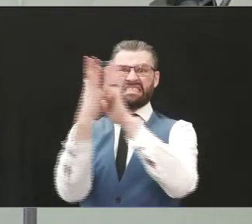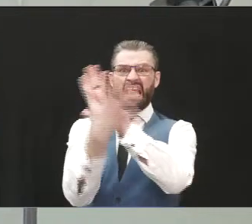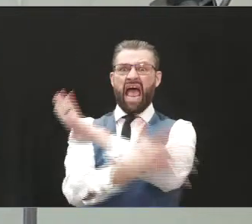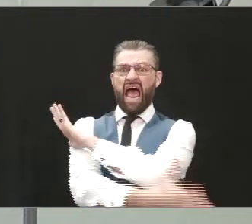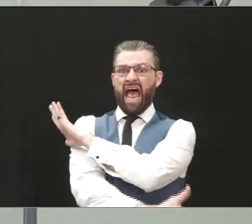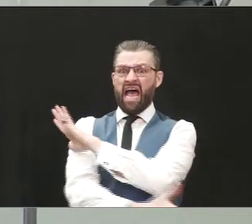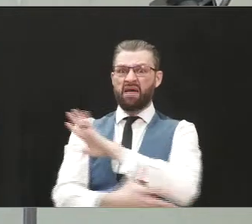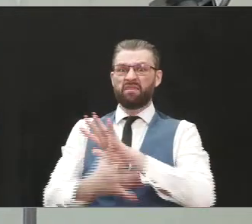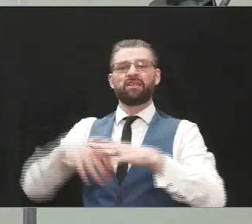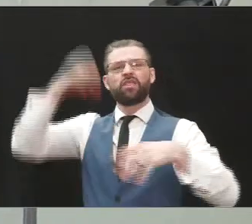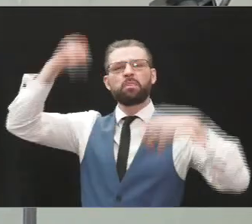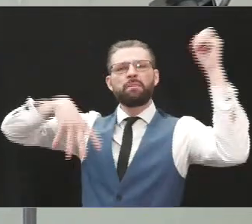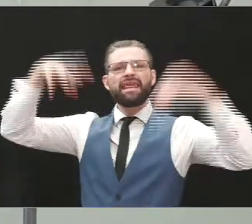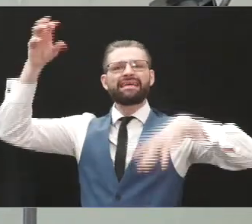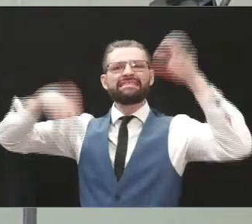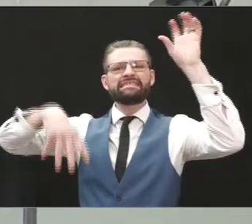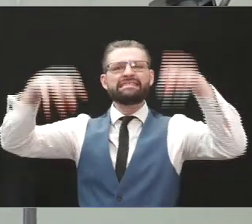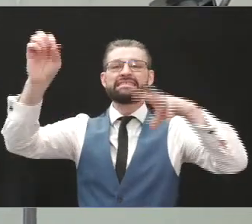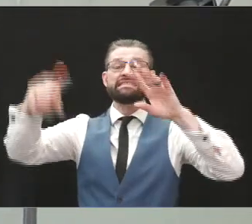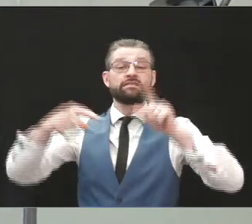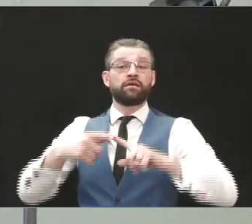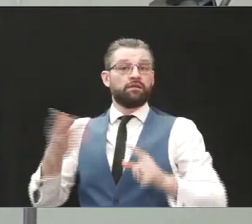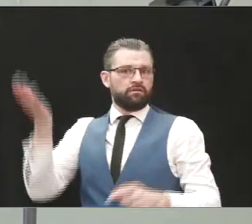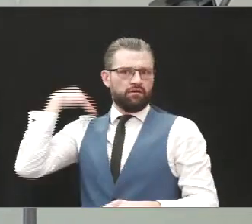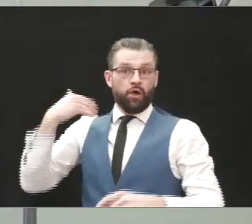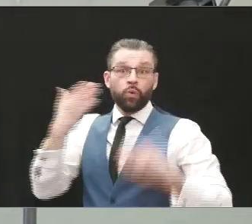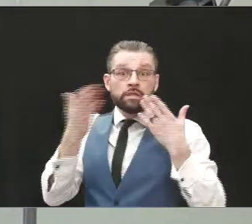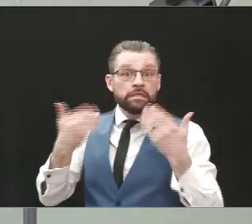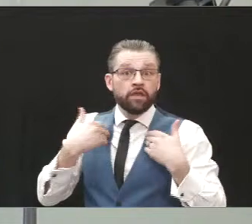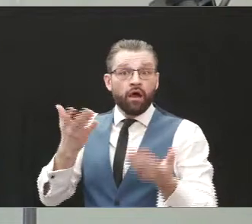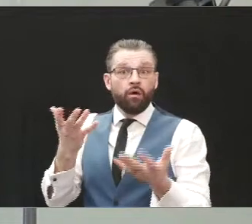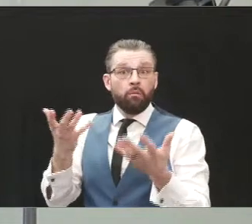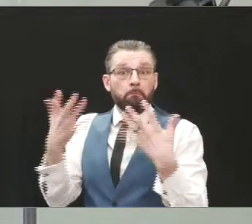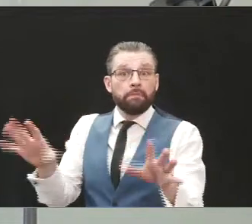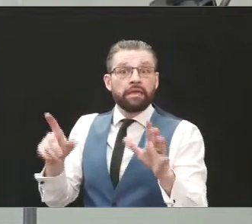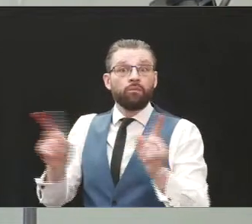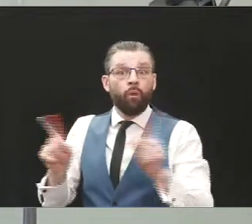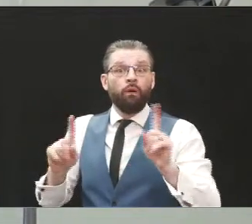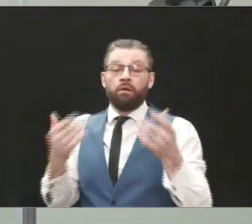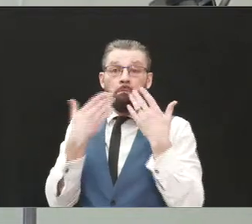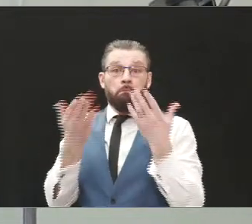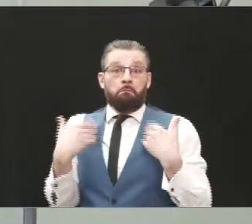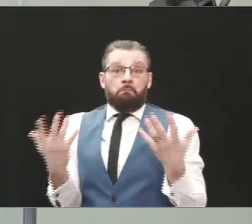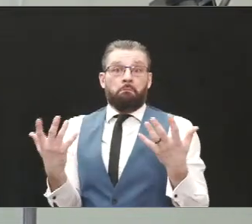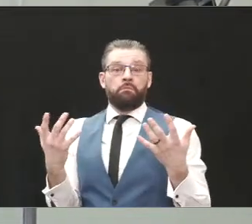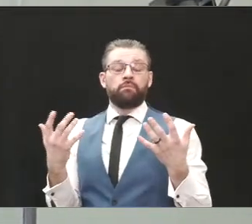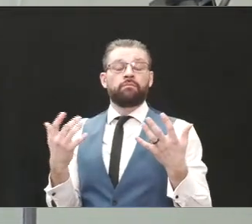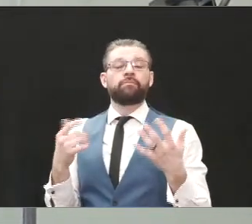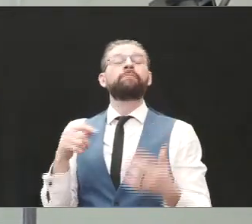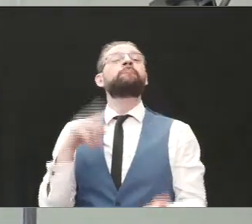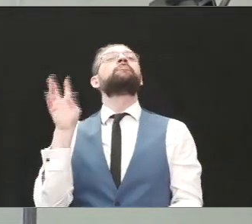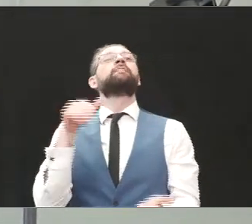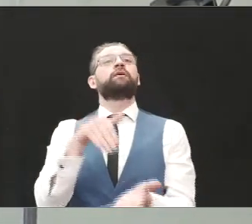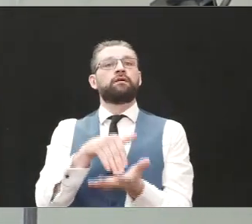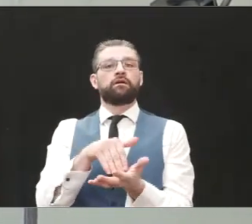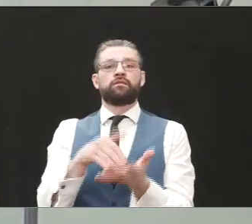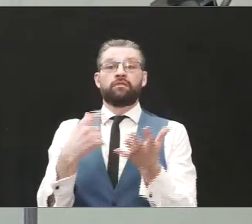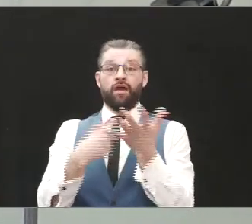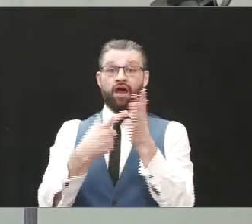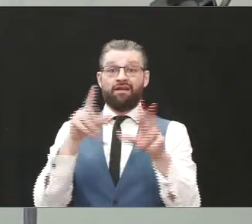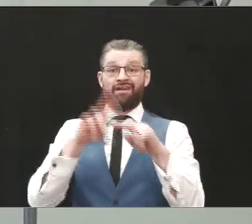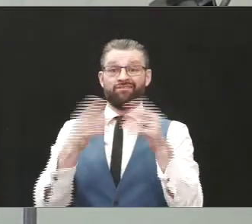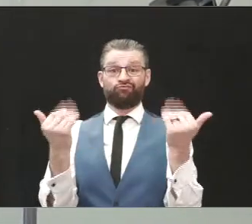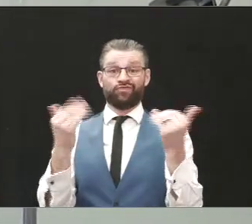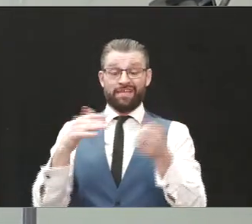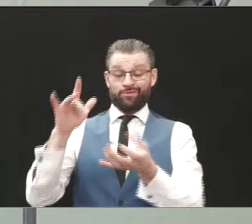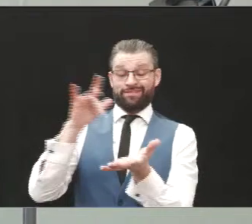done, the Blitz, of which we knew absolutely nothing at all. And there we were at the RAF reception centre.